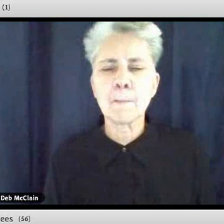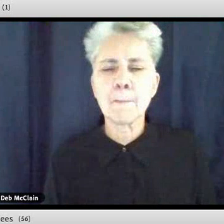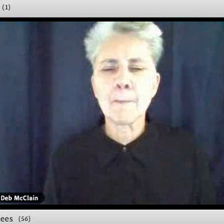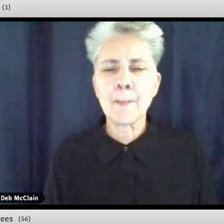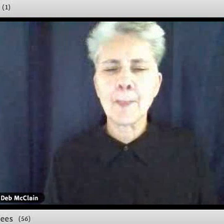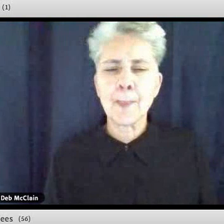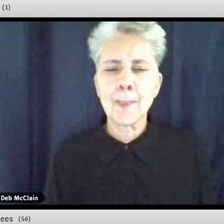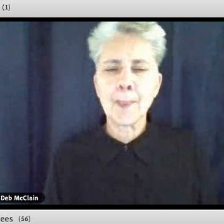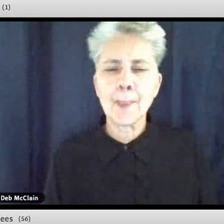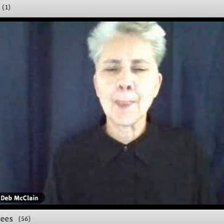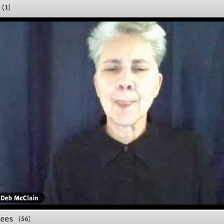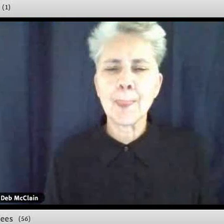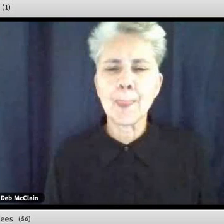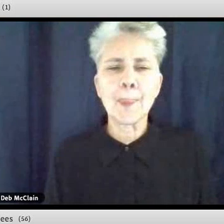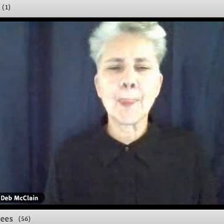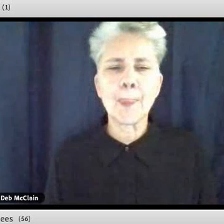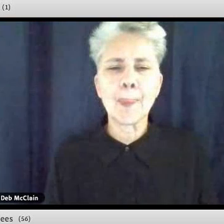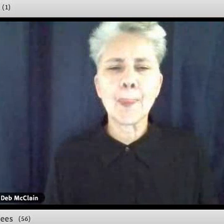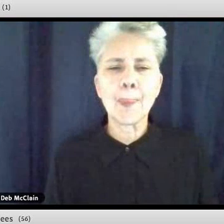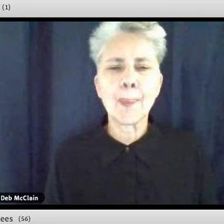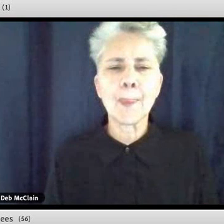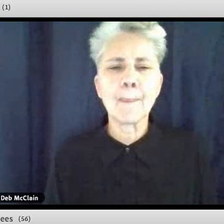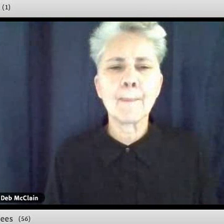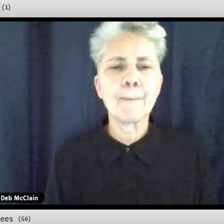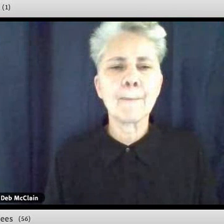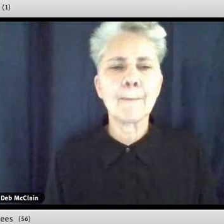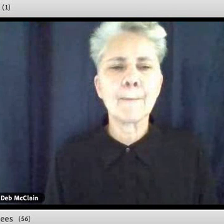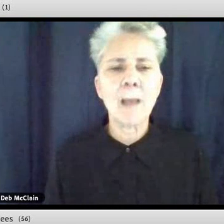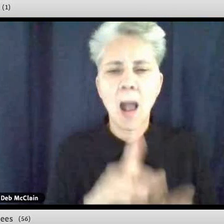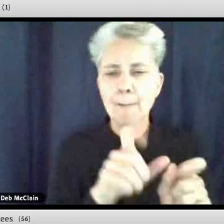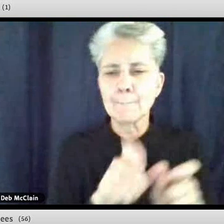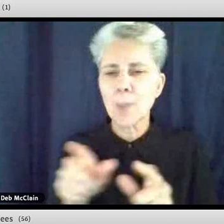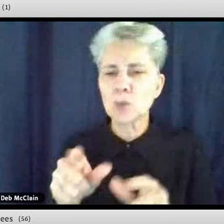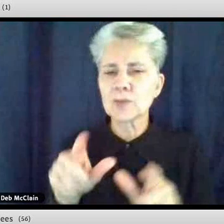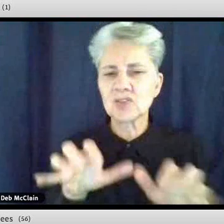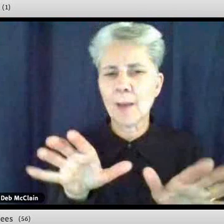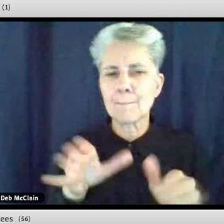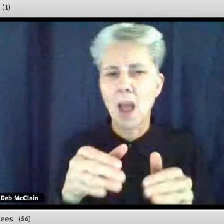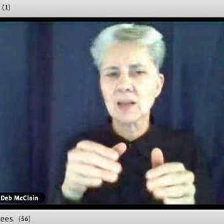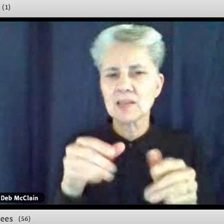Let me see if I can also, I'll post this in the chat box for you real quick.